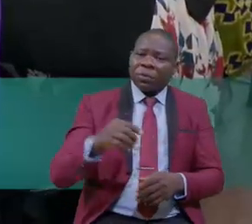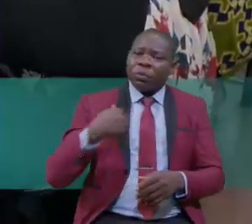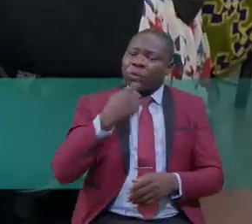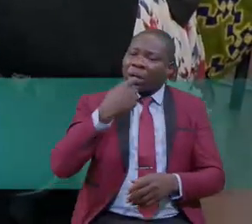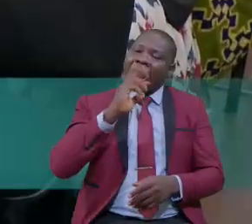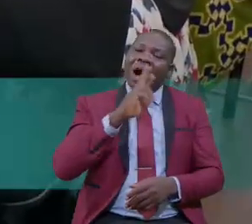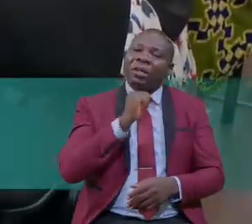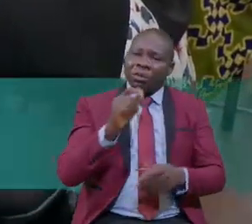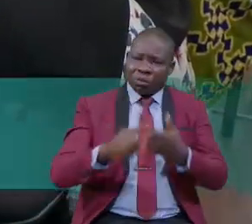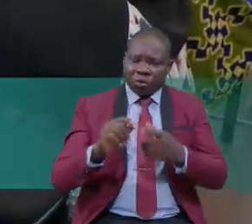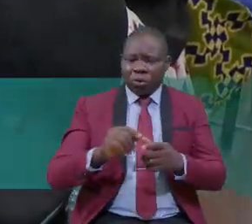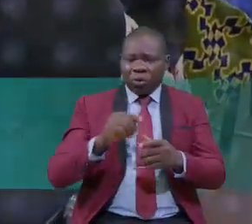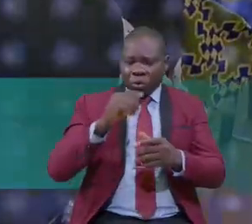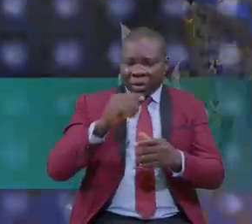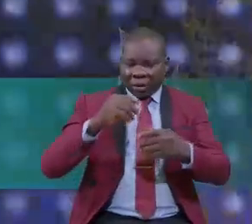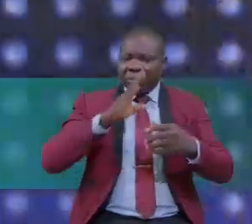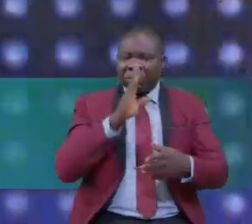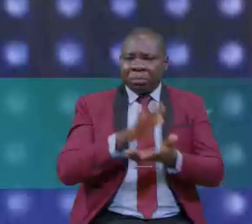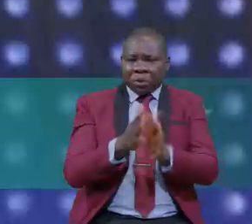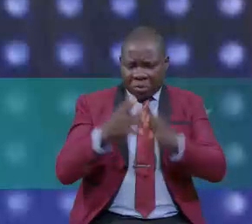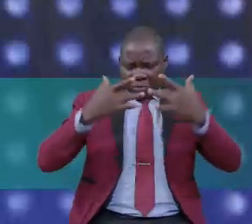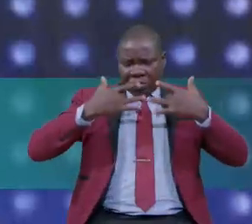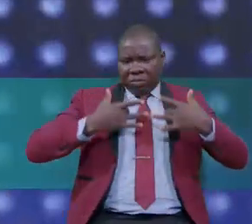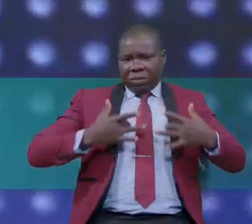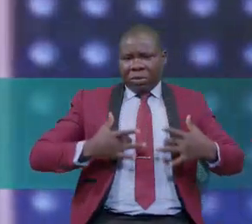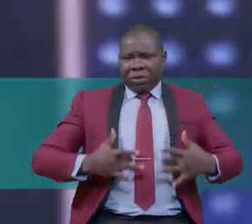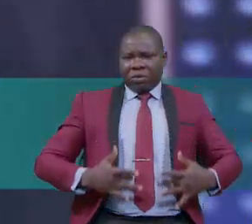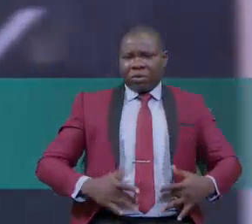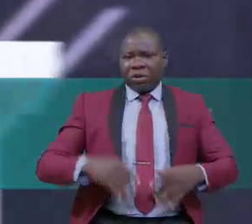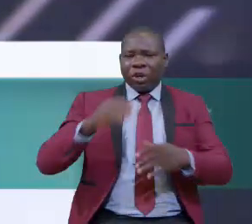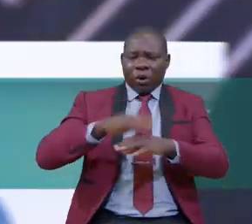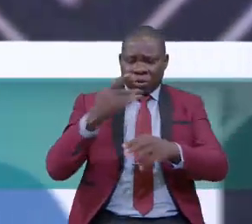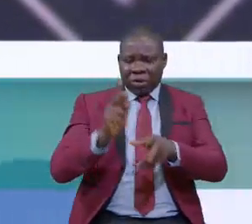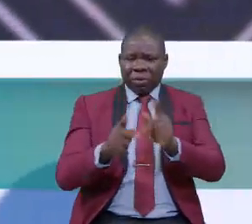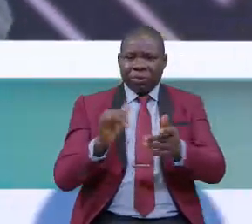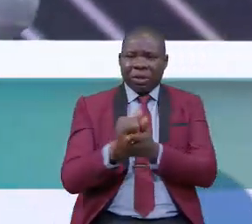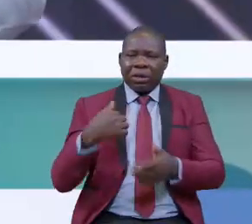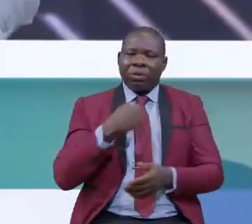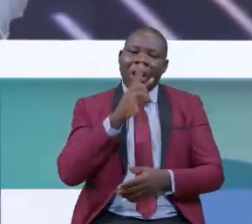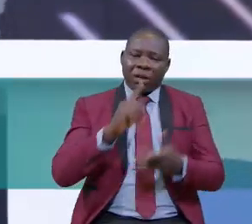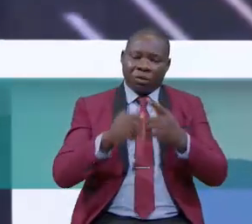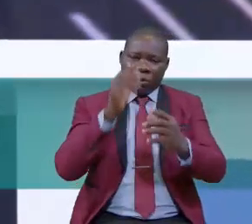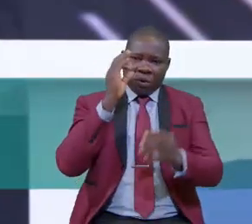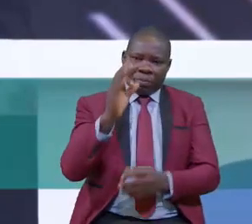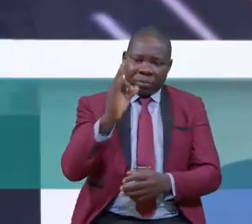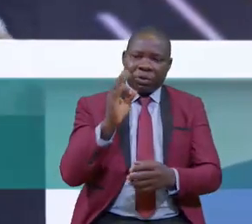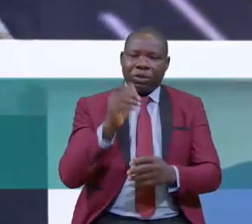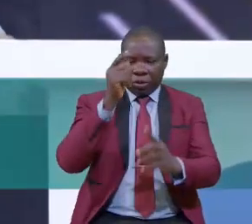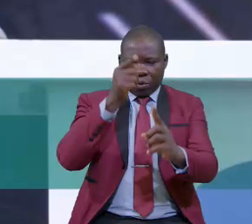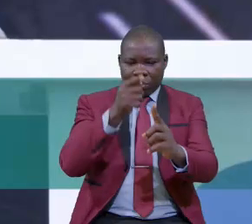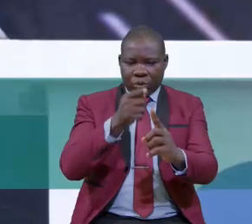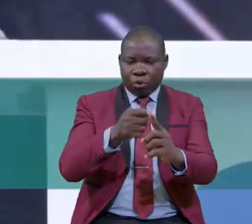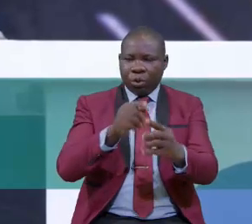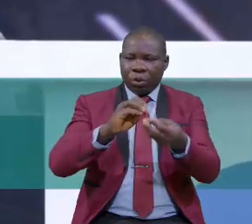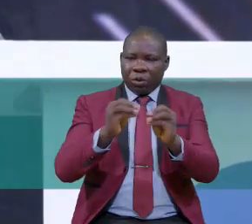to, because we preach with faith and we preach with forbearance. Number five,